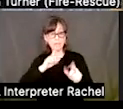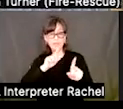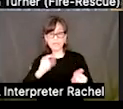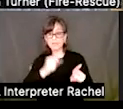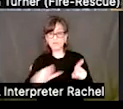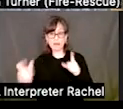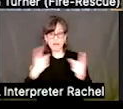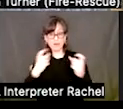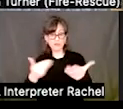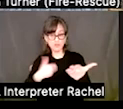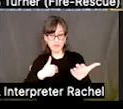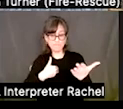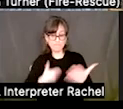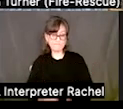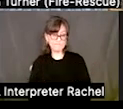have.